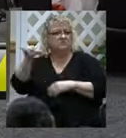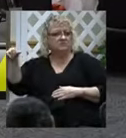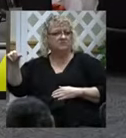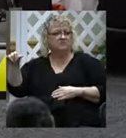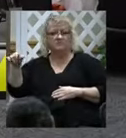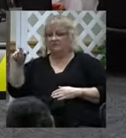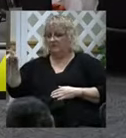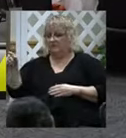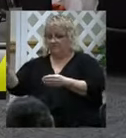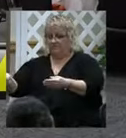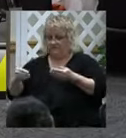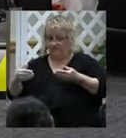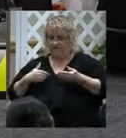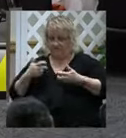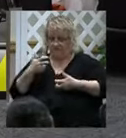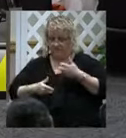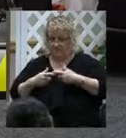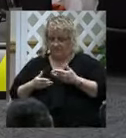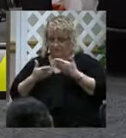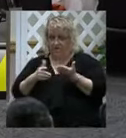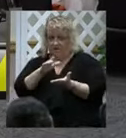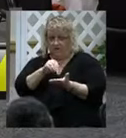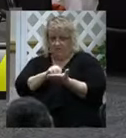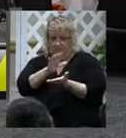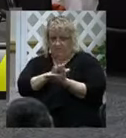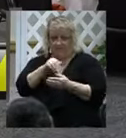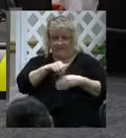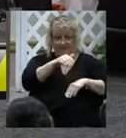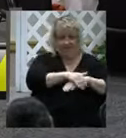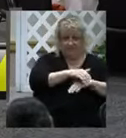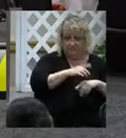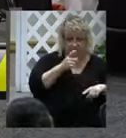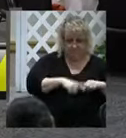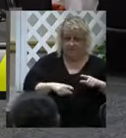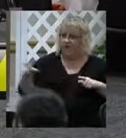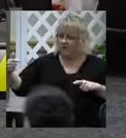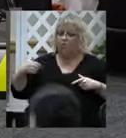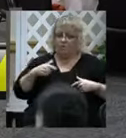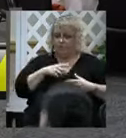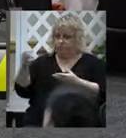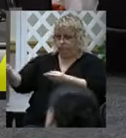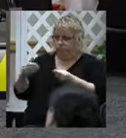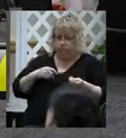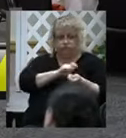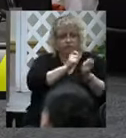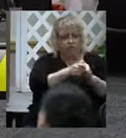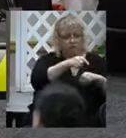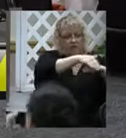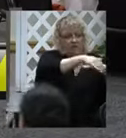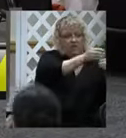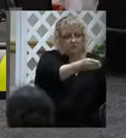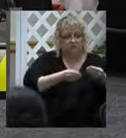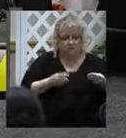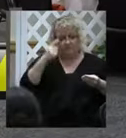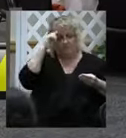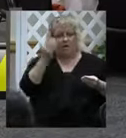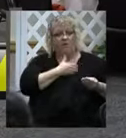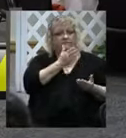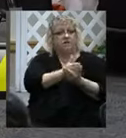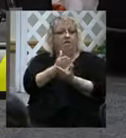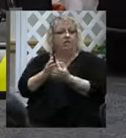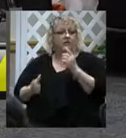said that if they have difficulty providing the document in English, we will translate it for them, and we did that.